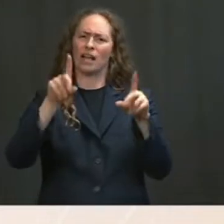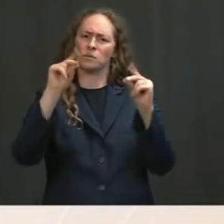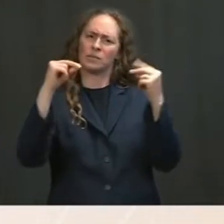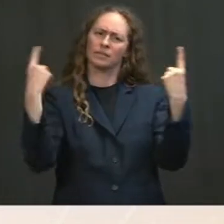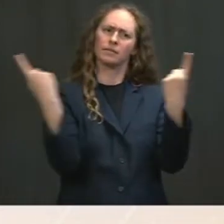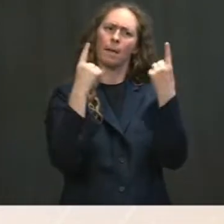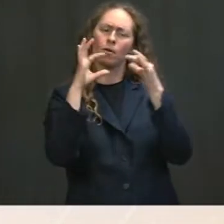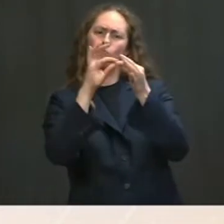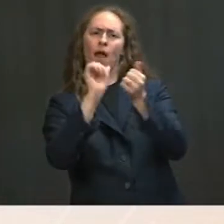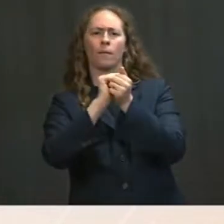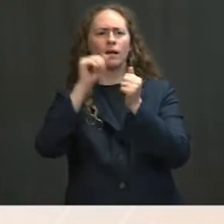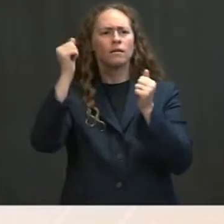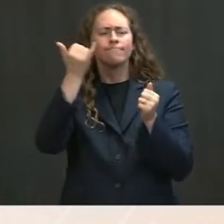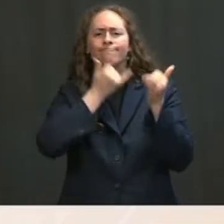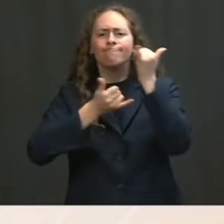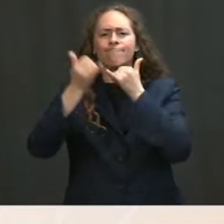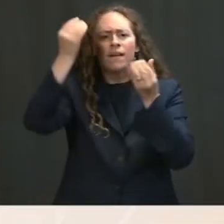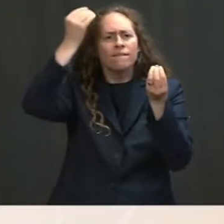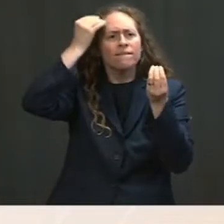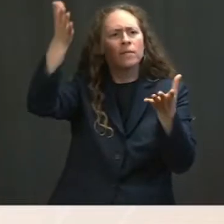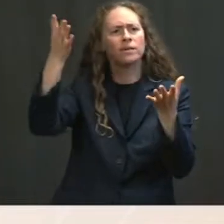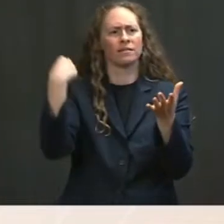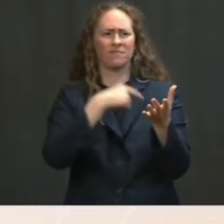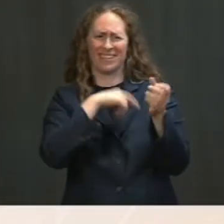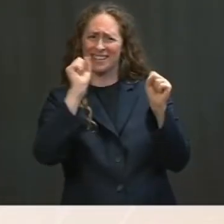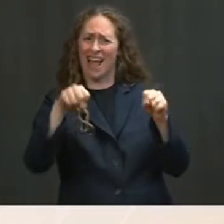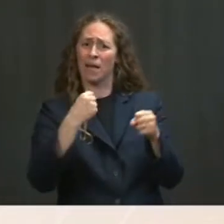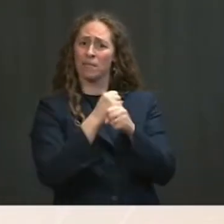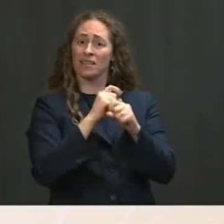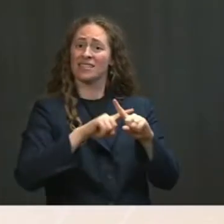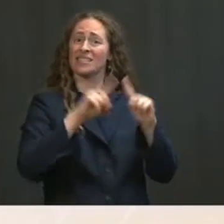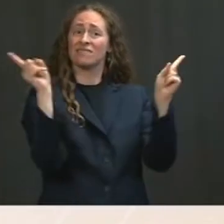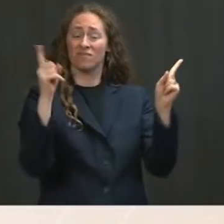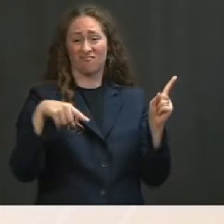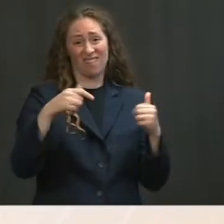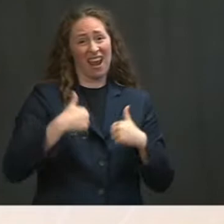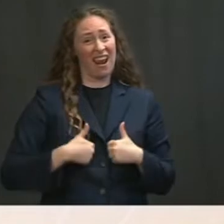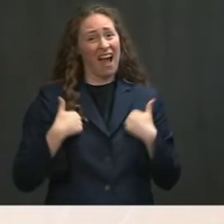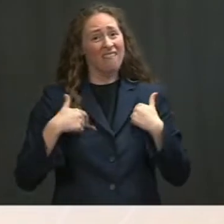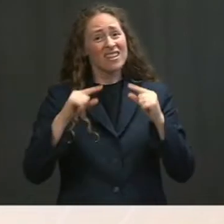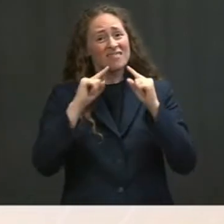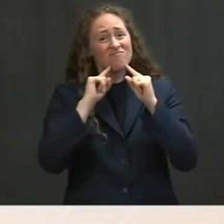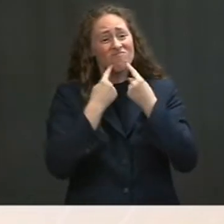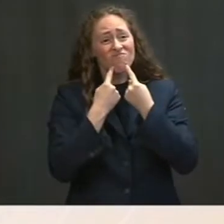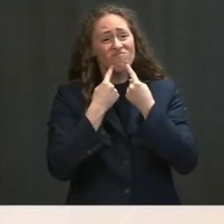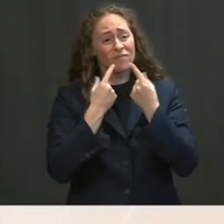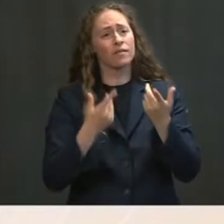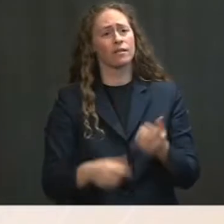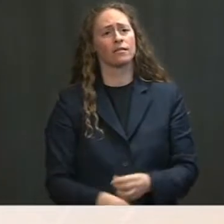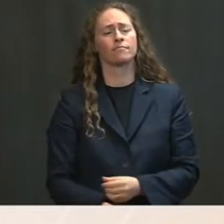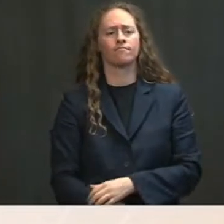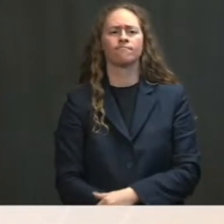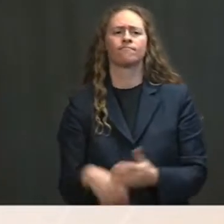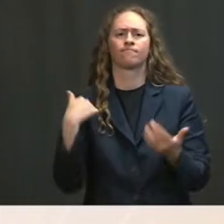make a difference in this fight. Lives are depending on it. You can read the full advisory at